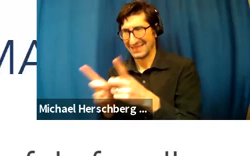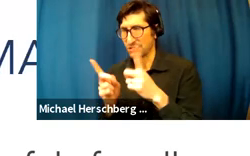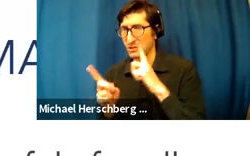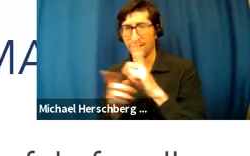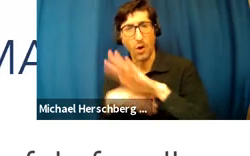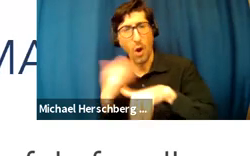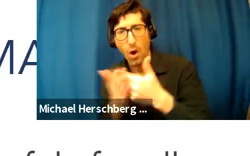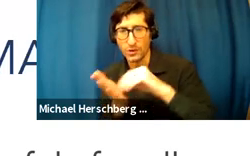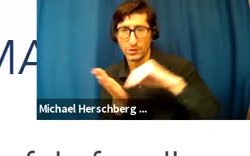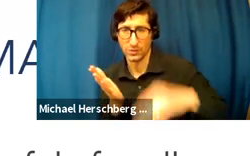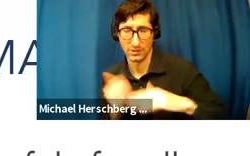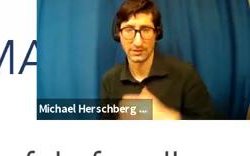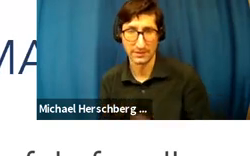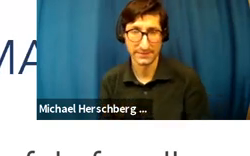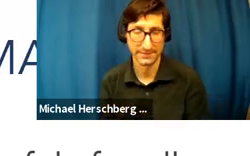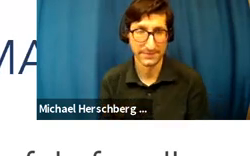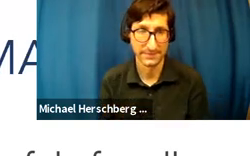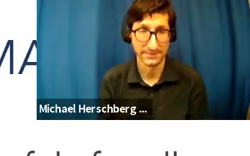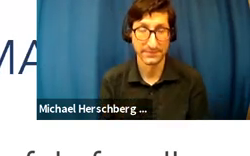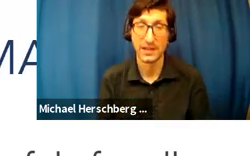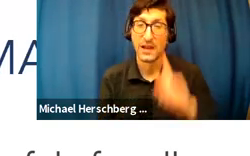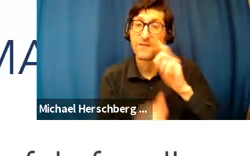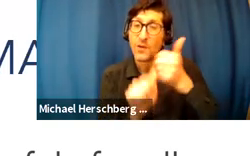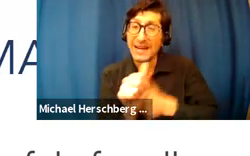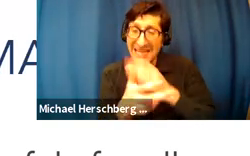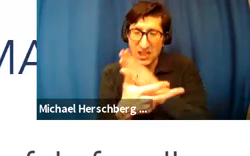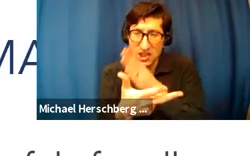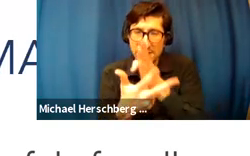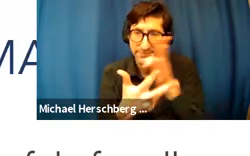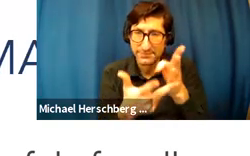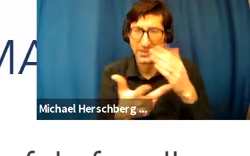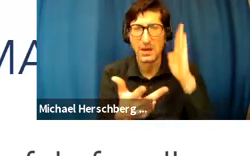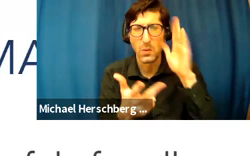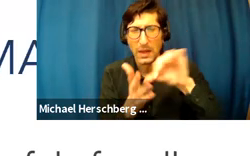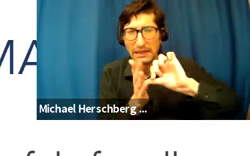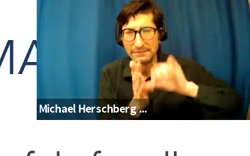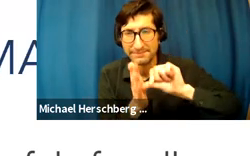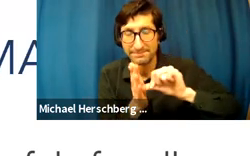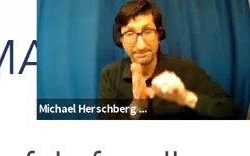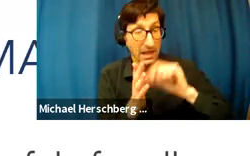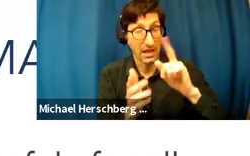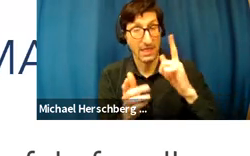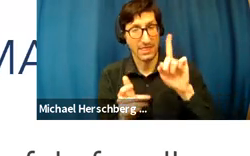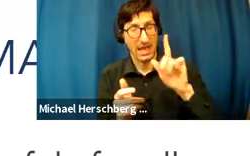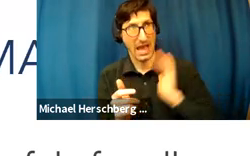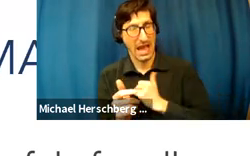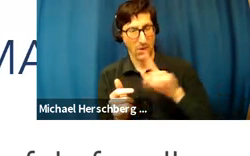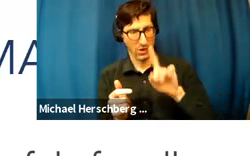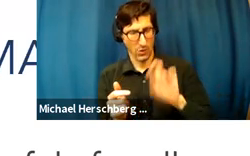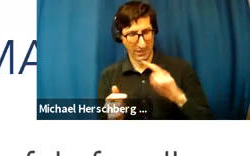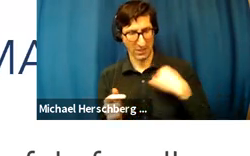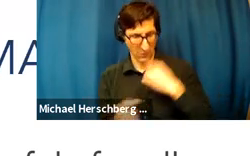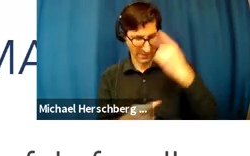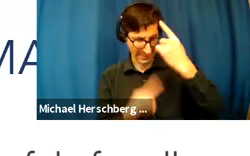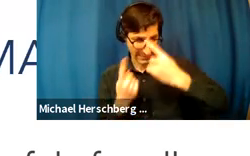In each of these sections, we're going to be highlighting the questions that we asked ourselves at the start of